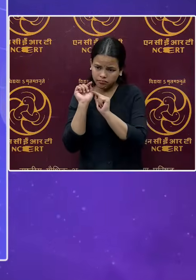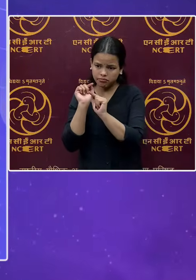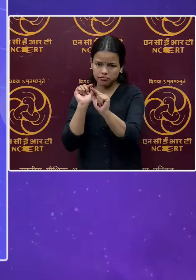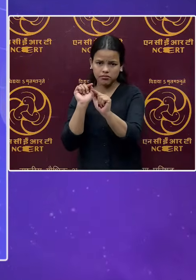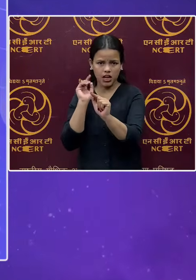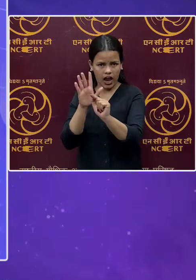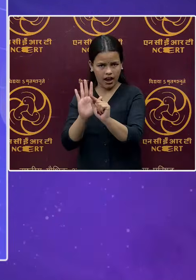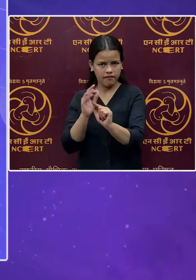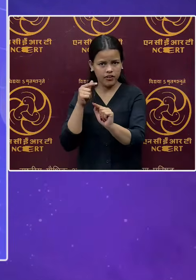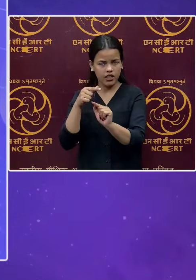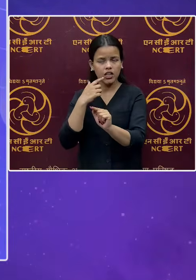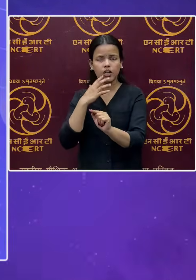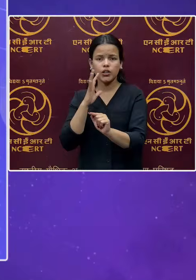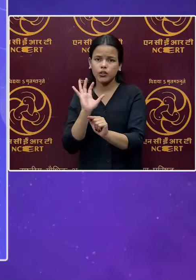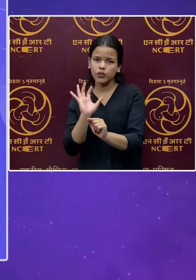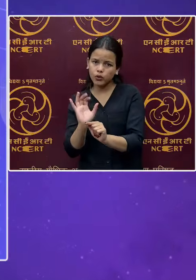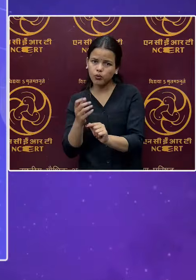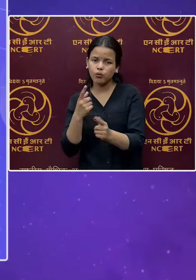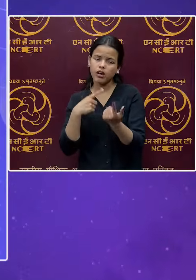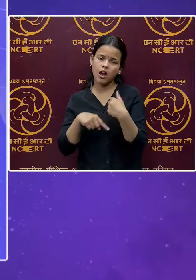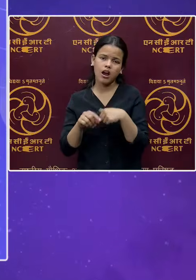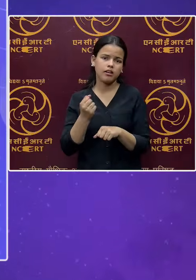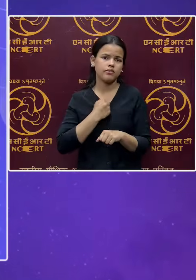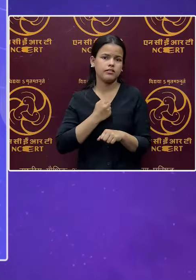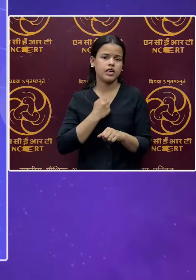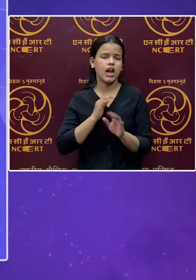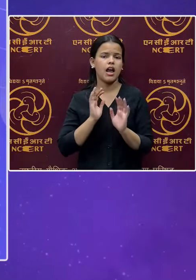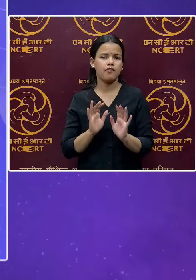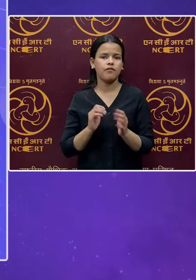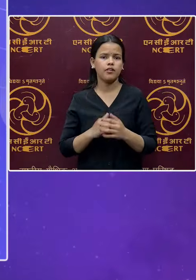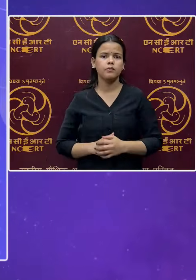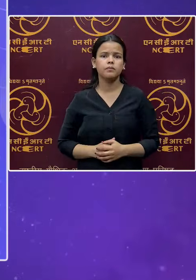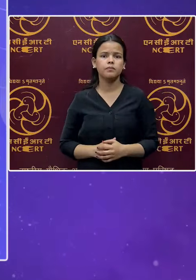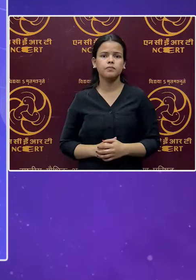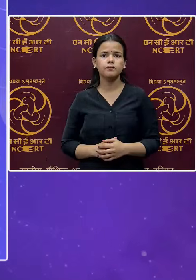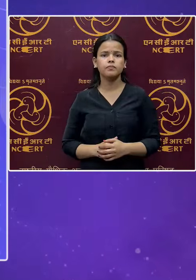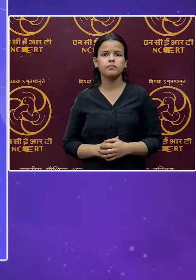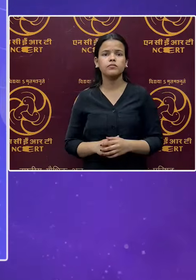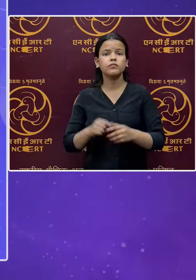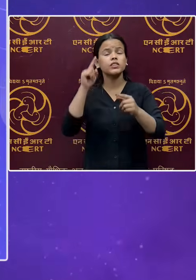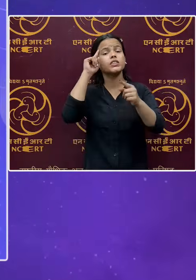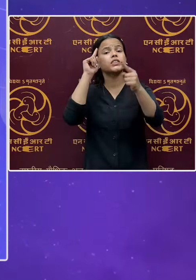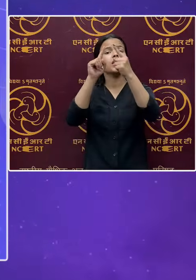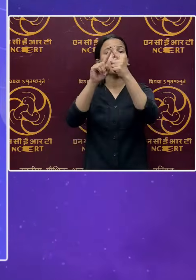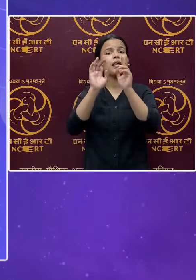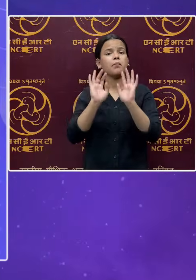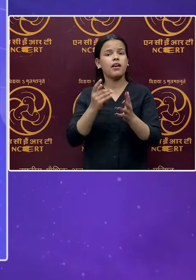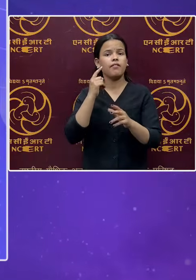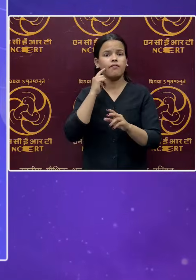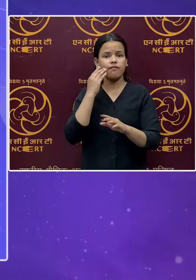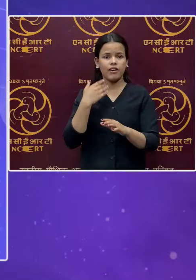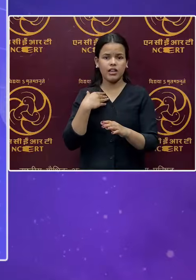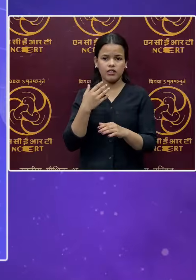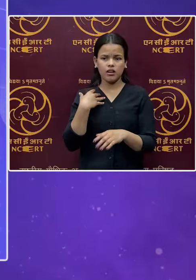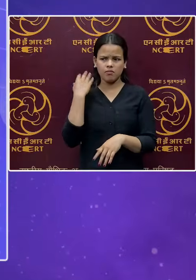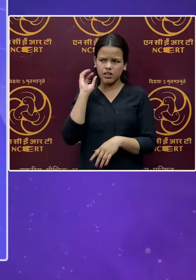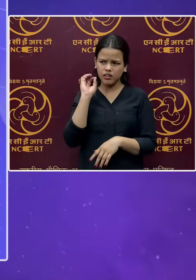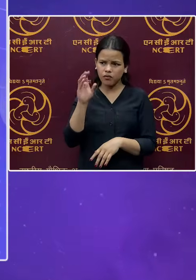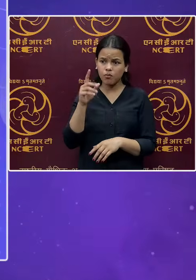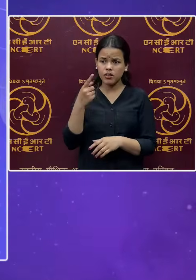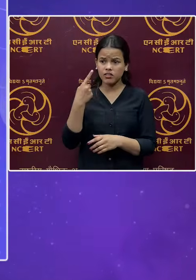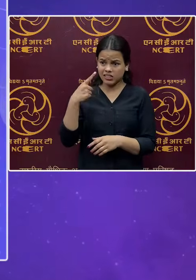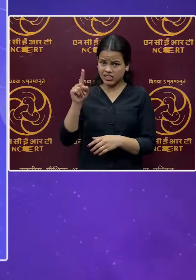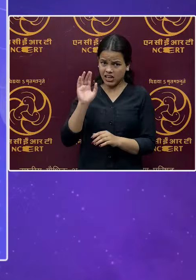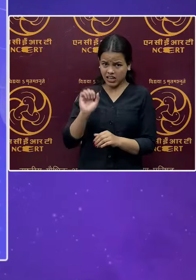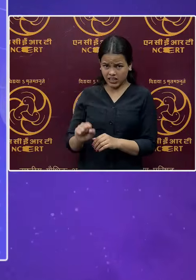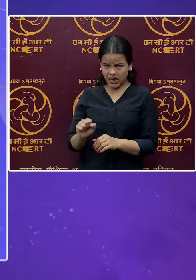is actually our our Yeah. aim, who is our last area.